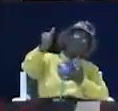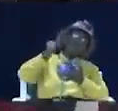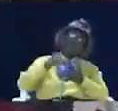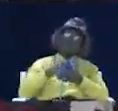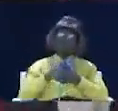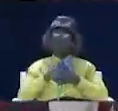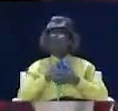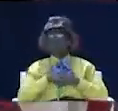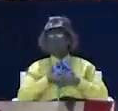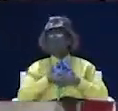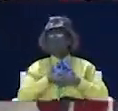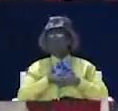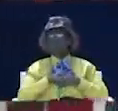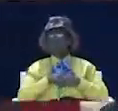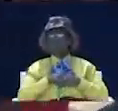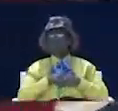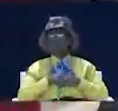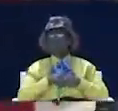Amen.